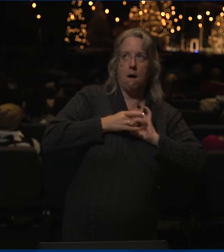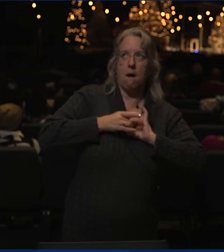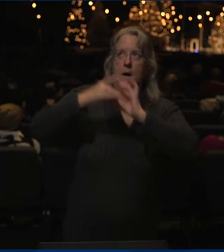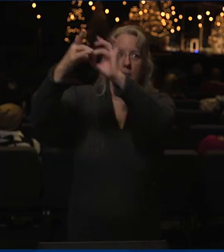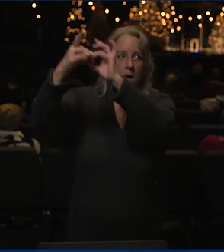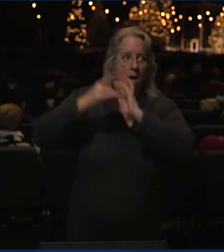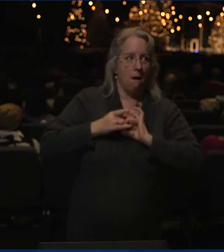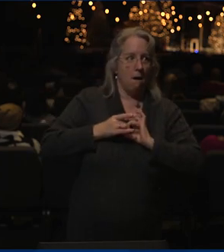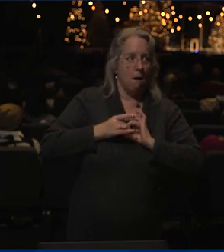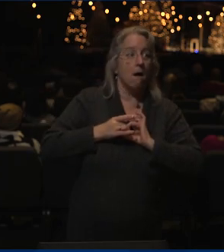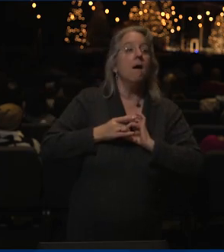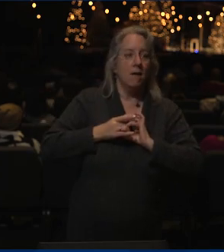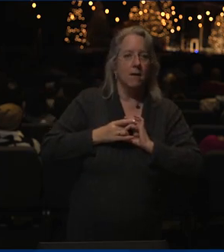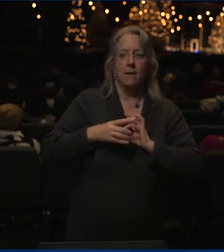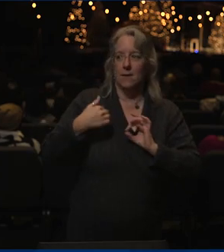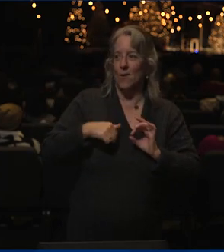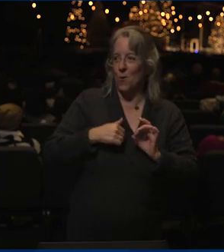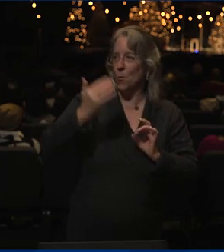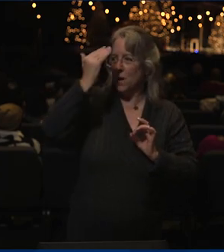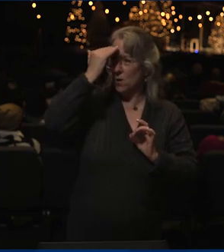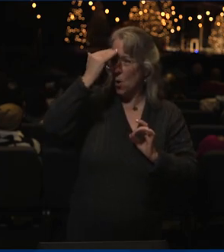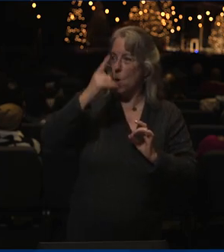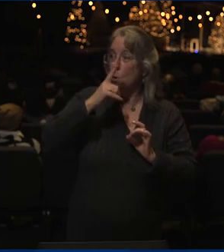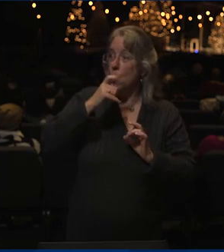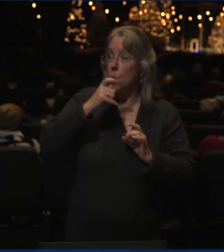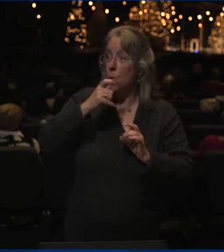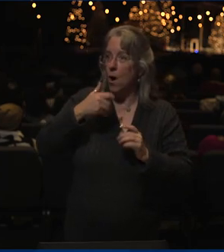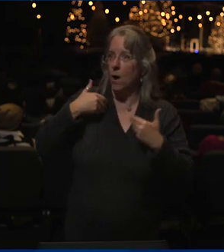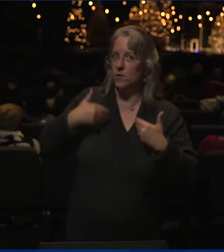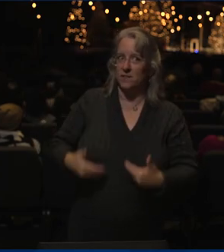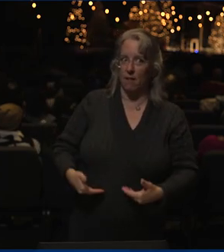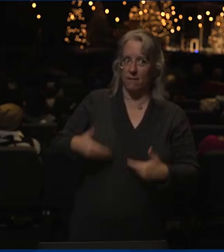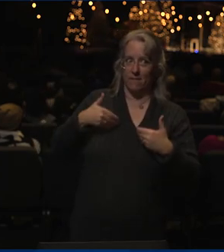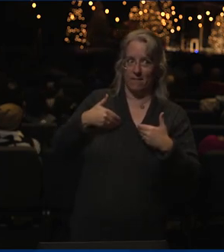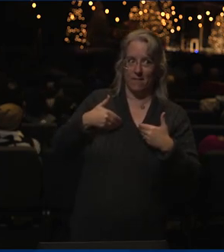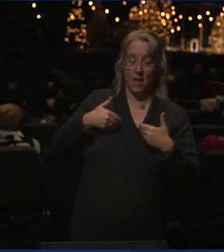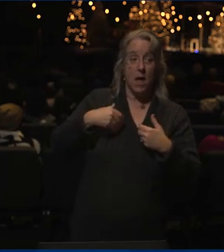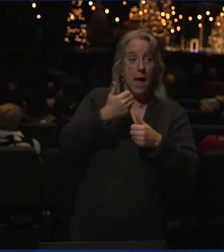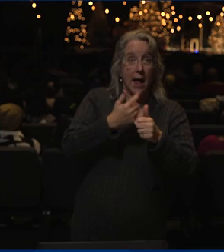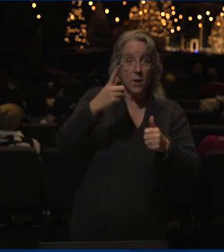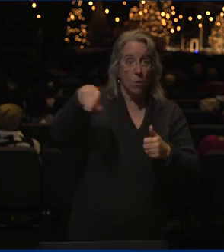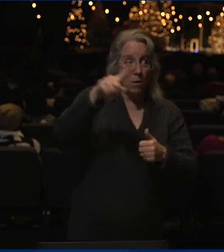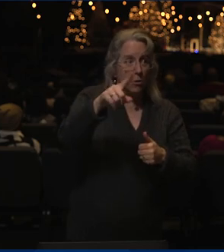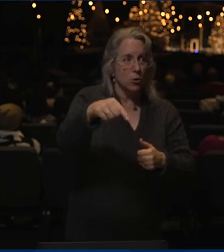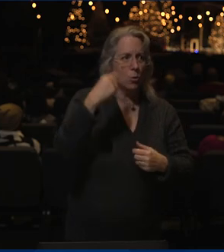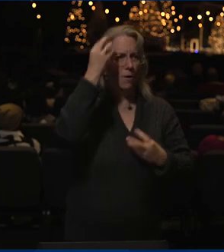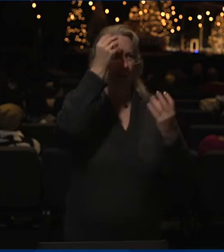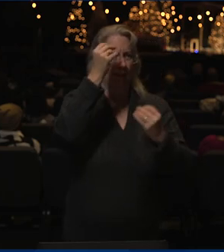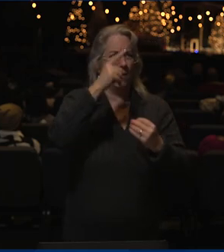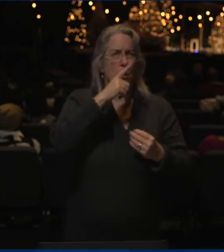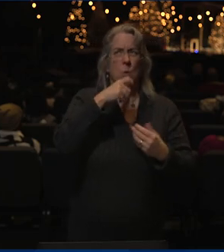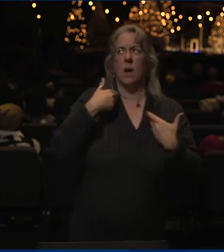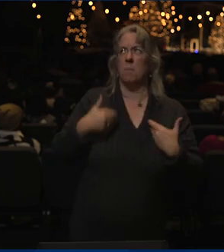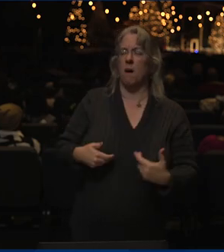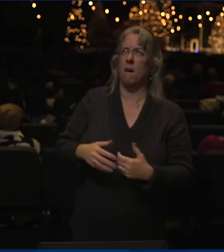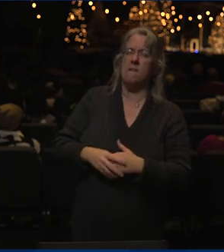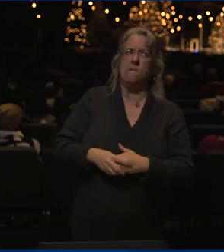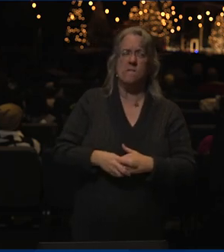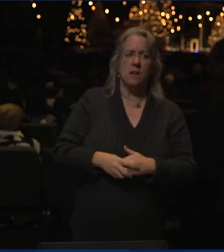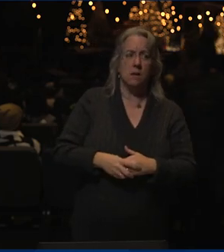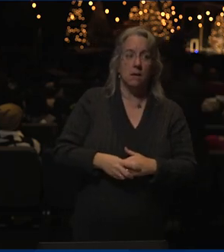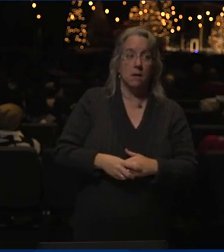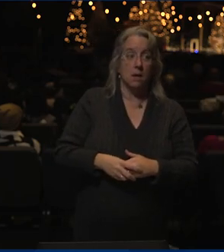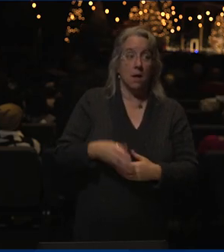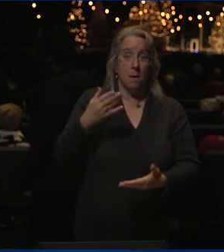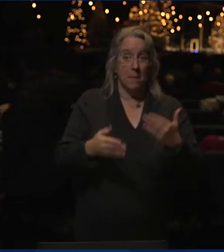And we know who we are. Does anybody out there wonder who you are? Maybe you